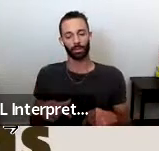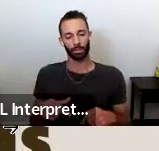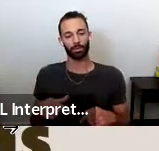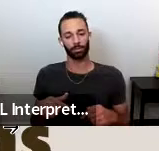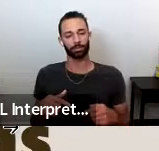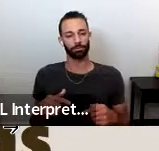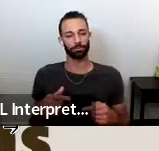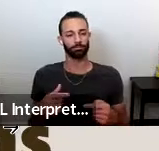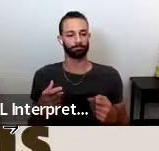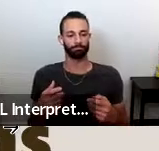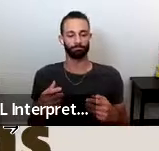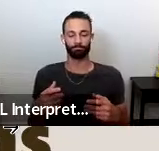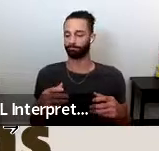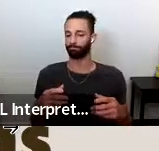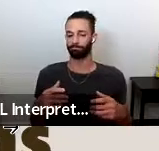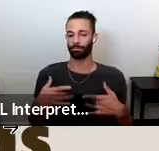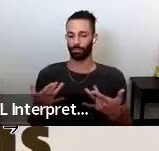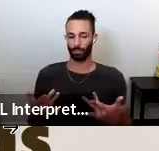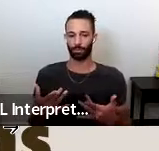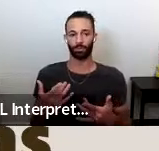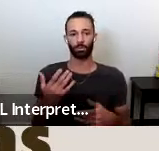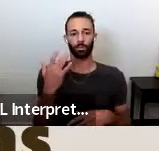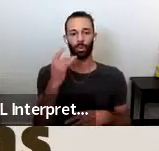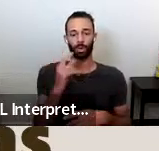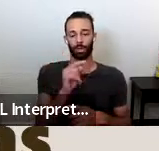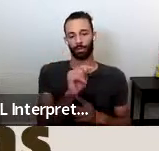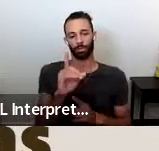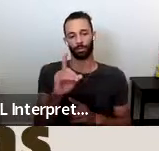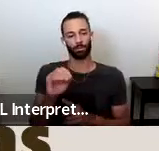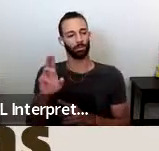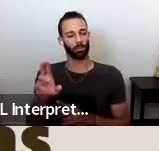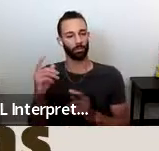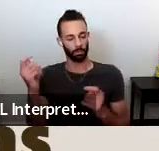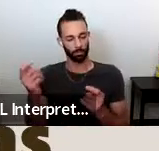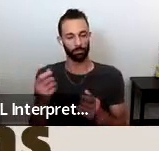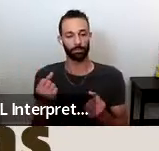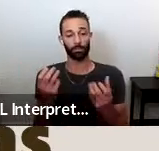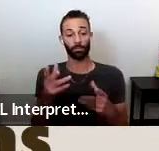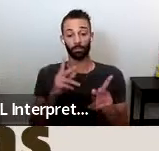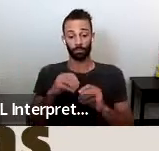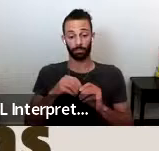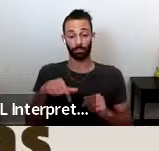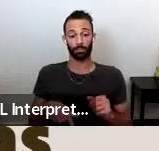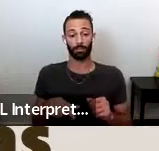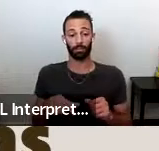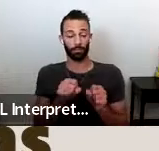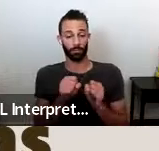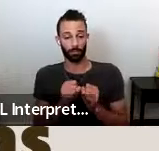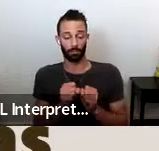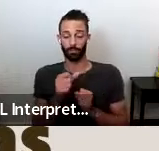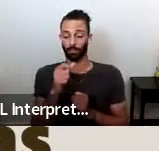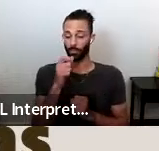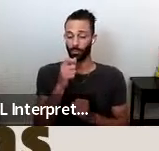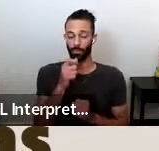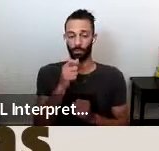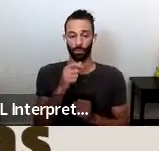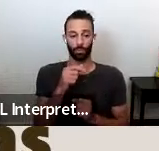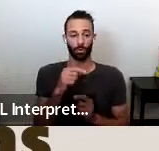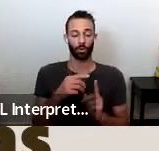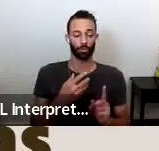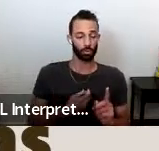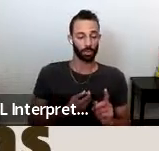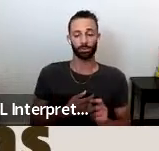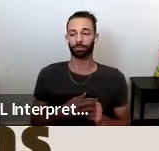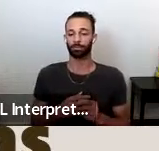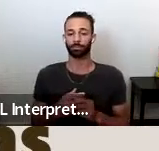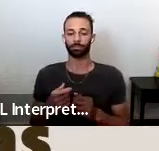Why do we celebrate T-Dorn, right? Many of the folks in this space who are trans and are accomplices and allies in our